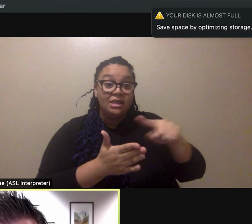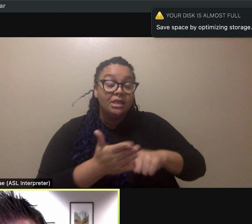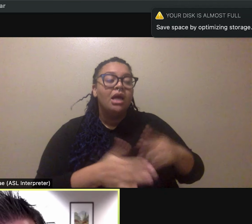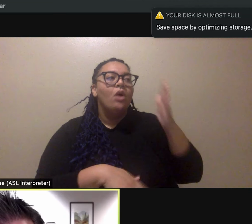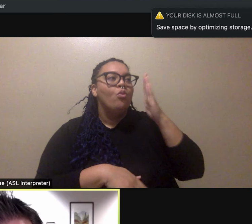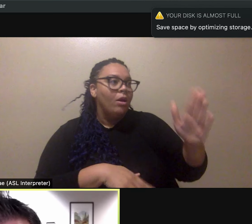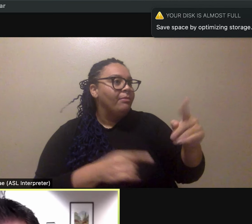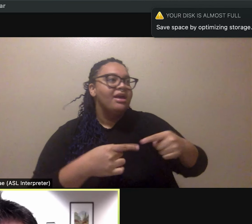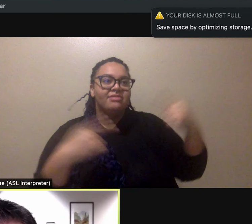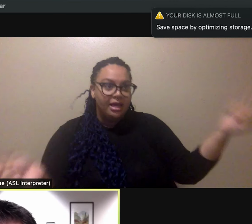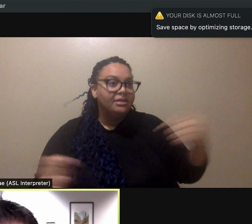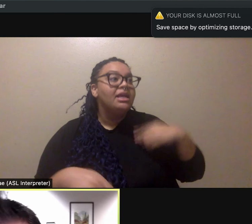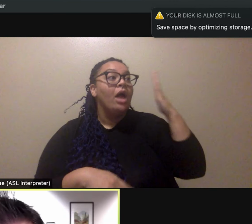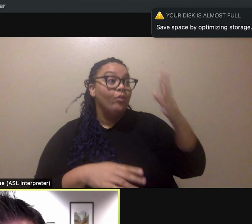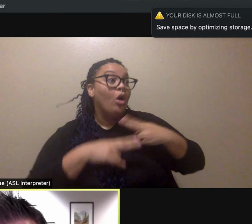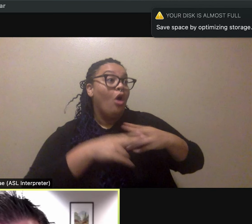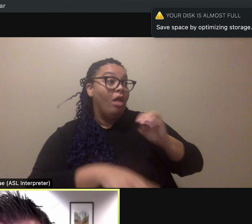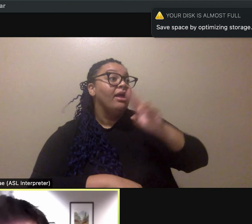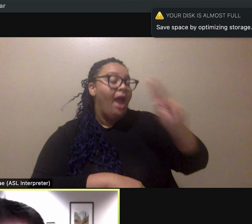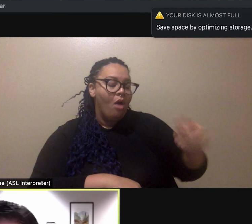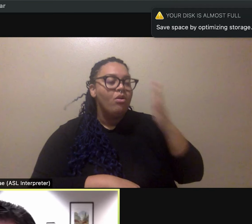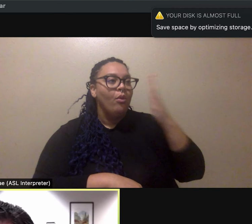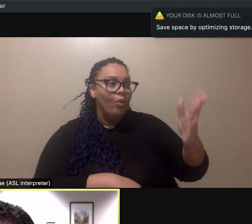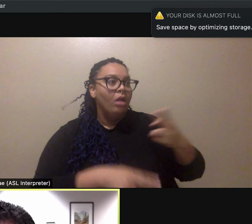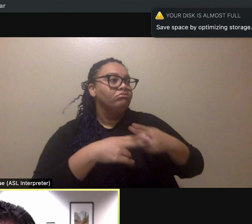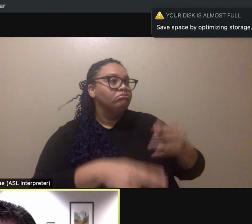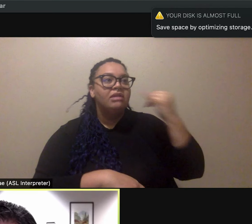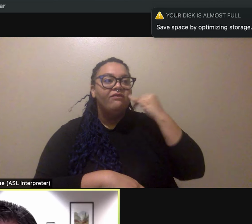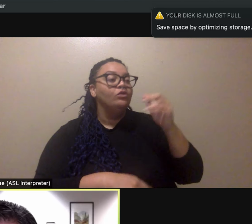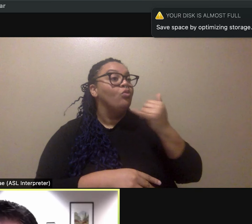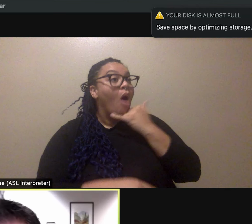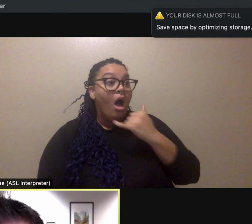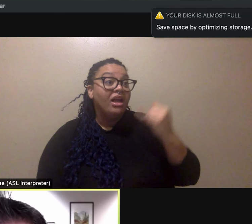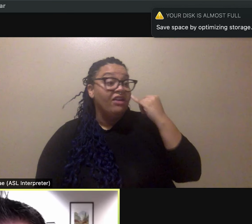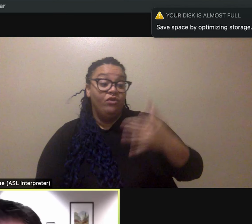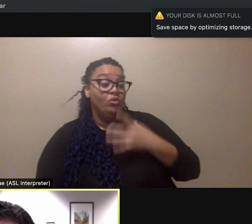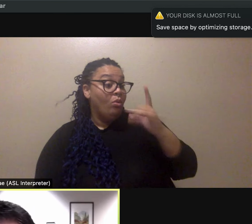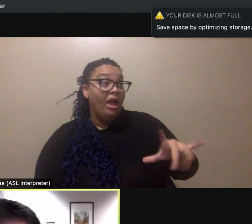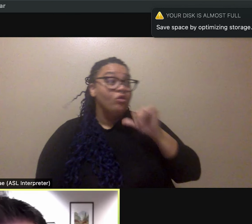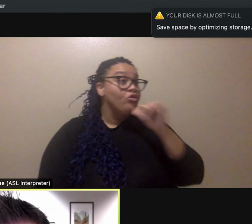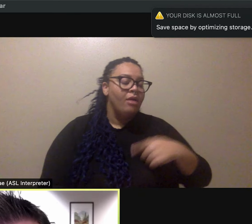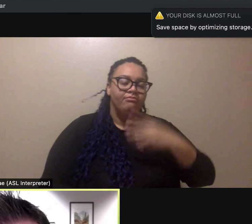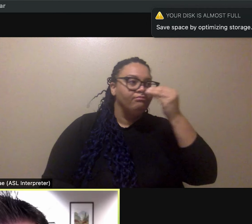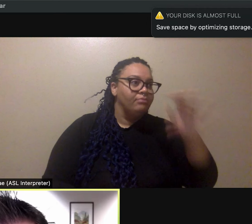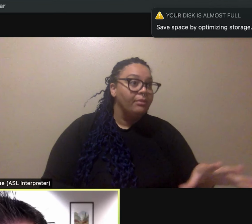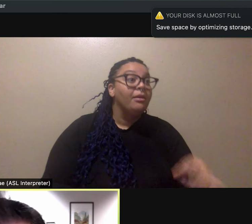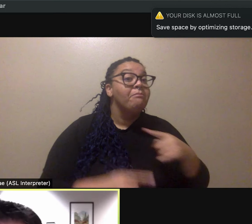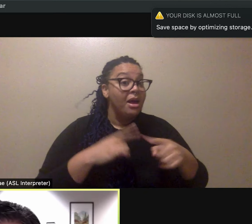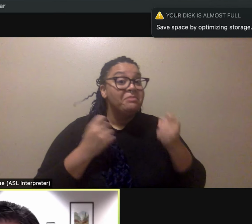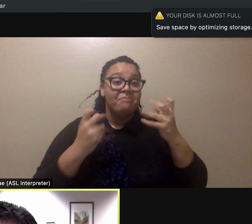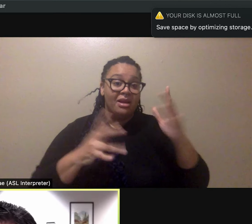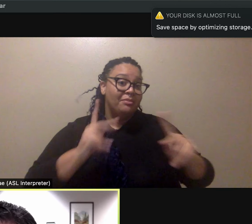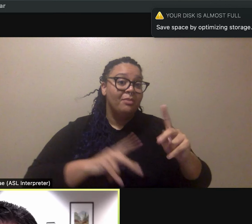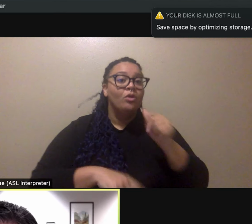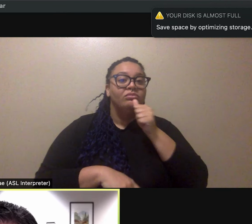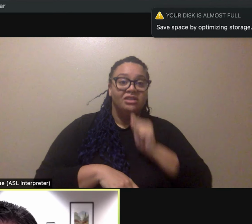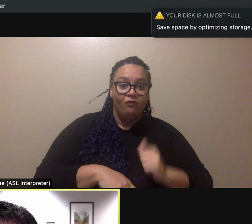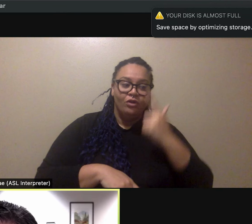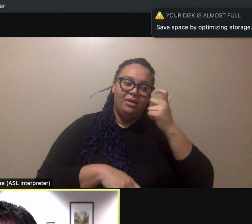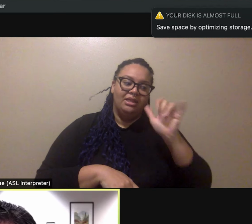going to call it out wherever I see it. I'm going to call out you people as morally wrong. I don't care if you like it or not. And but some of them suffered from that.